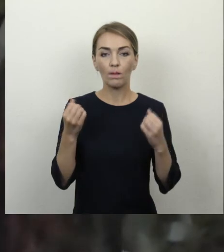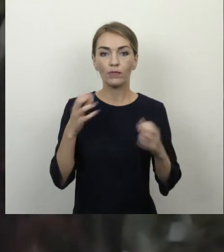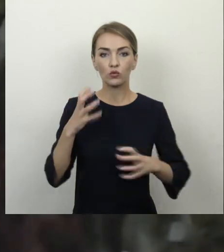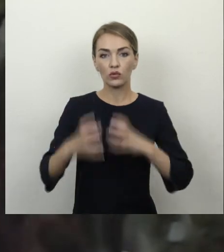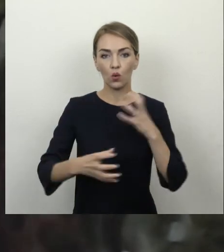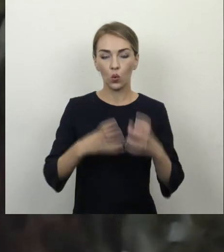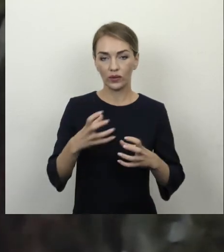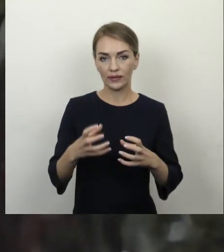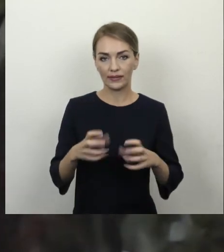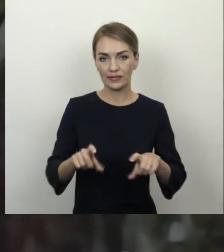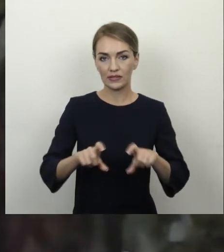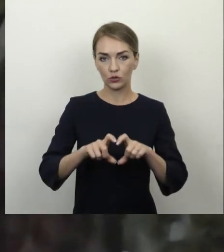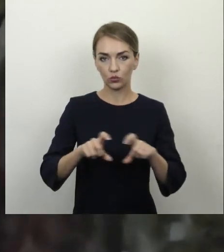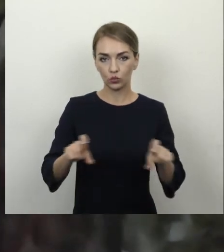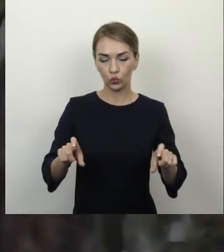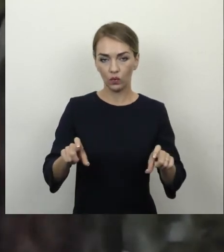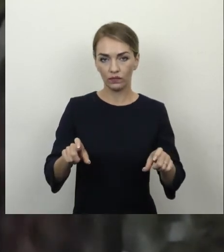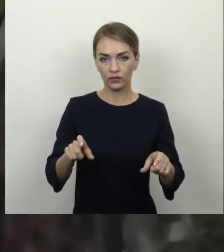concern